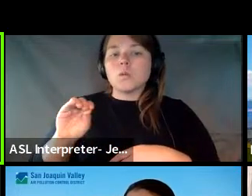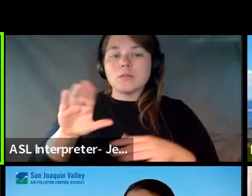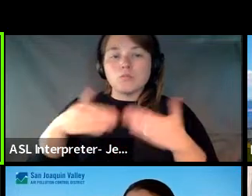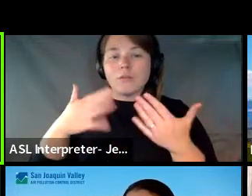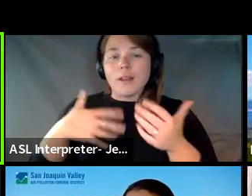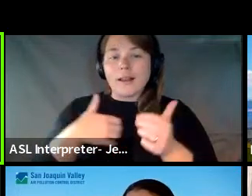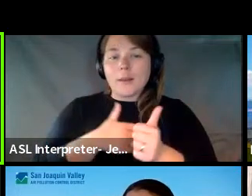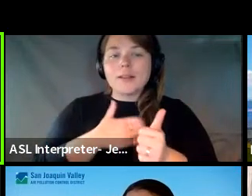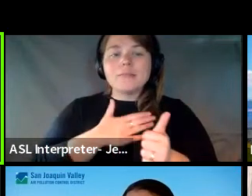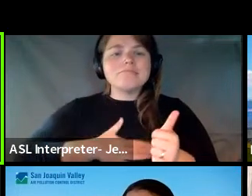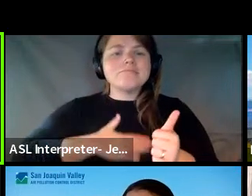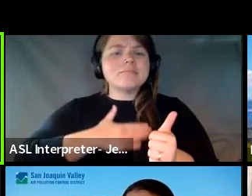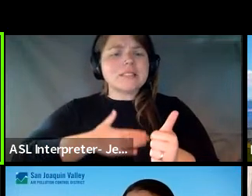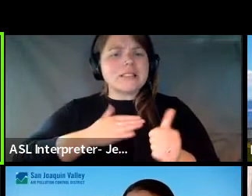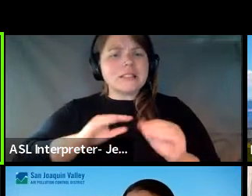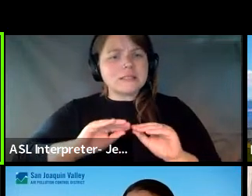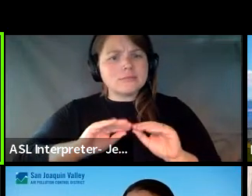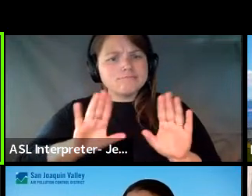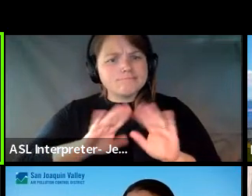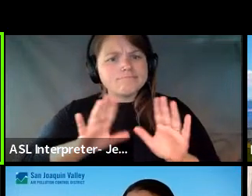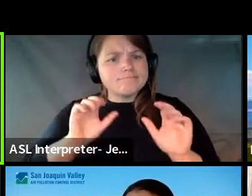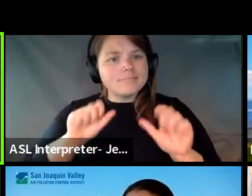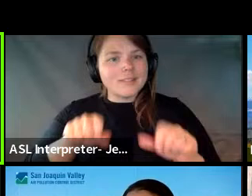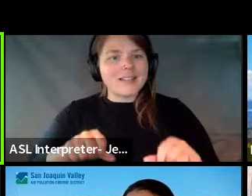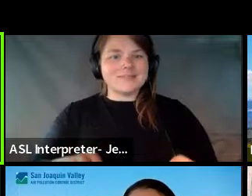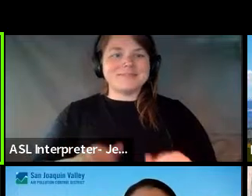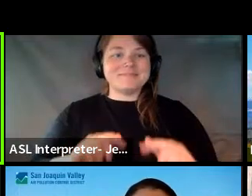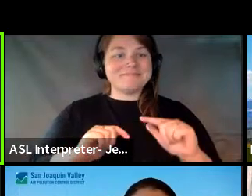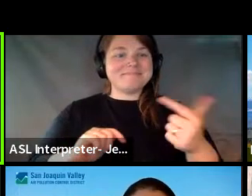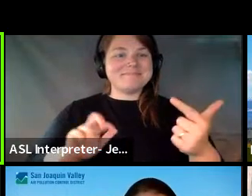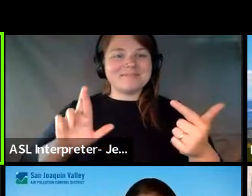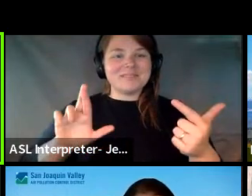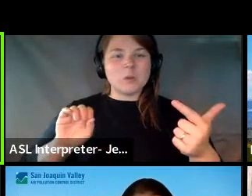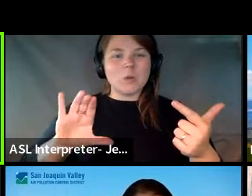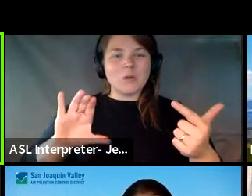free to ask for clarification. So I'll pass it to you, Rocio.